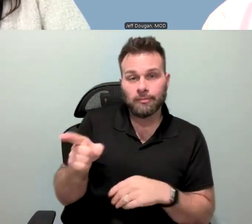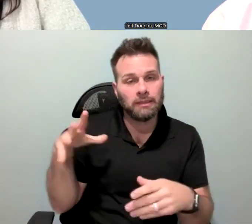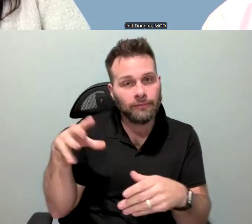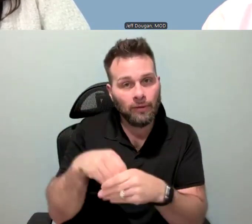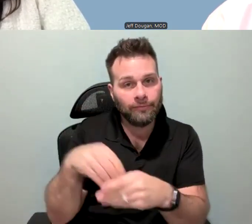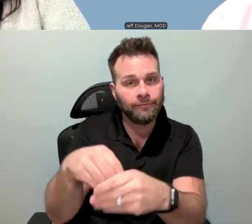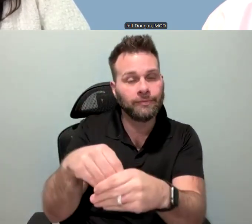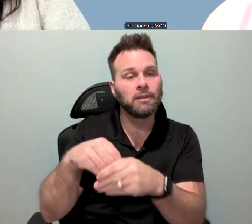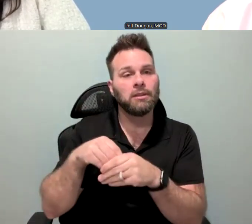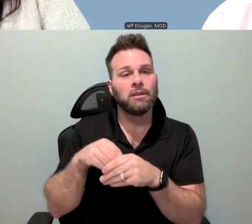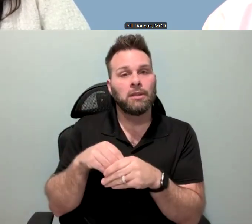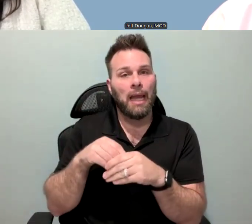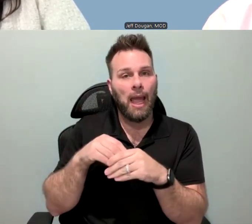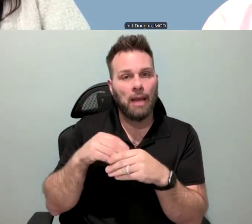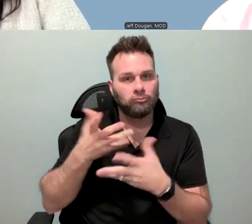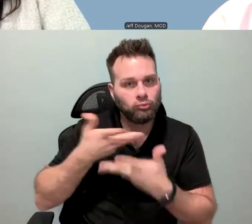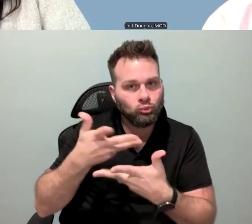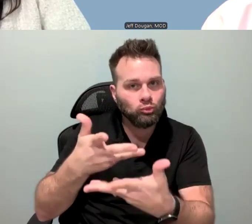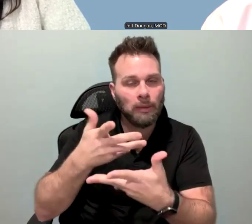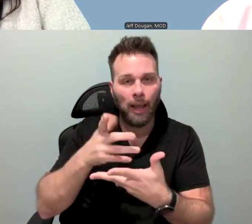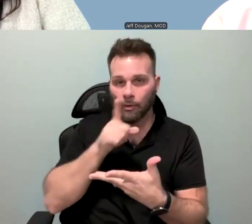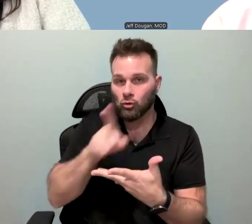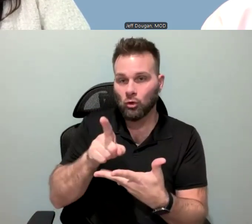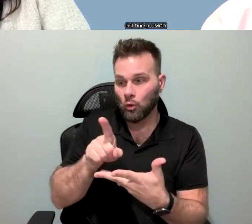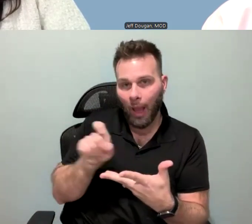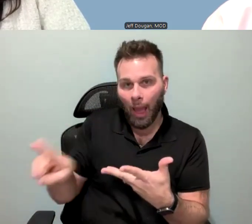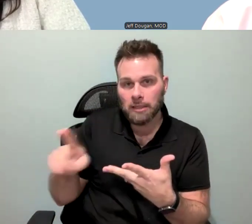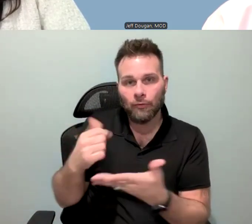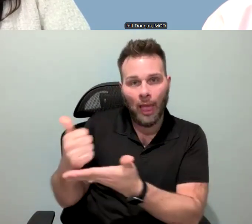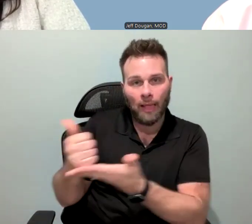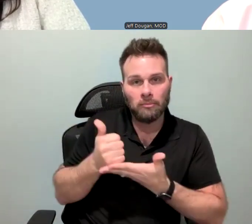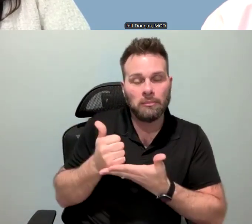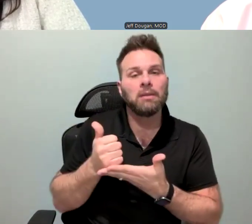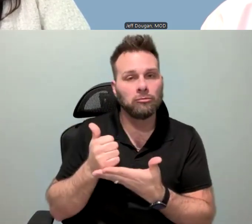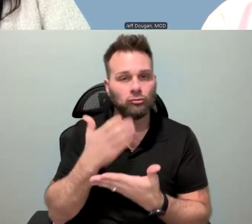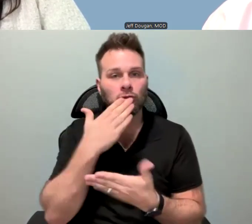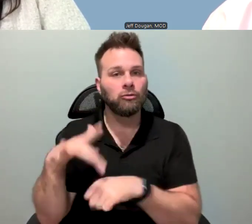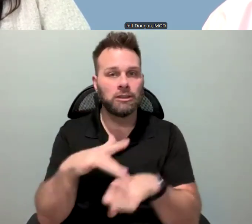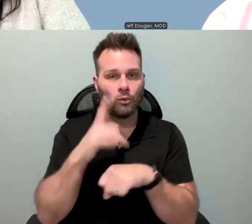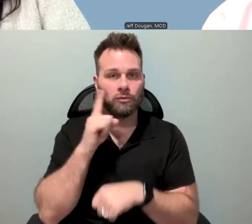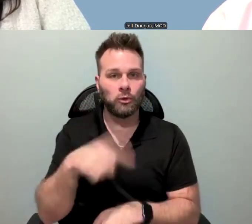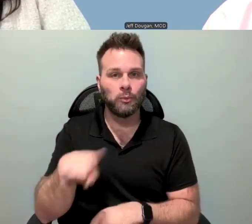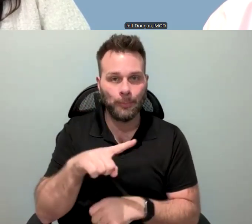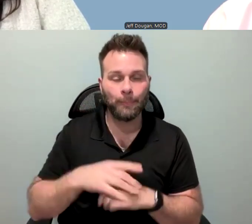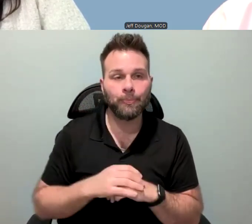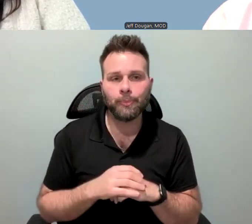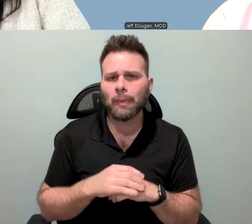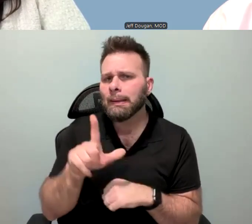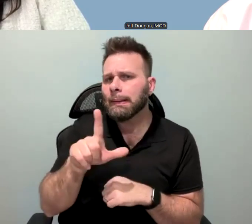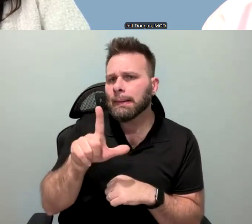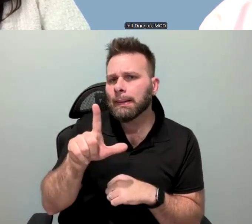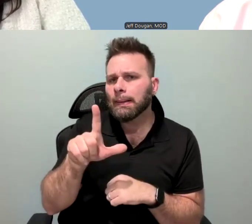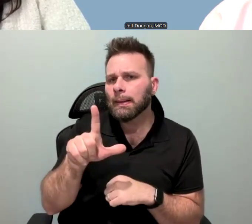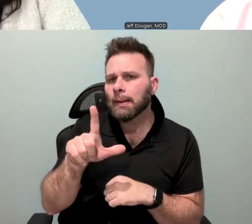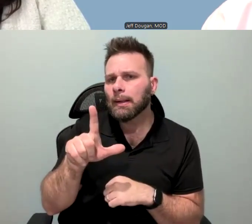and communicated with and asking for help with them can be a really good resource for you. Lilia, can I just ask you to